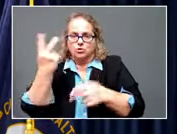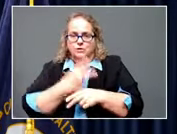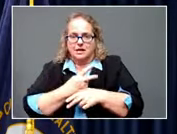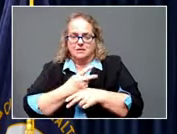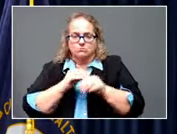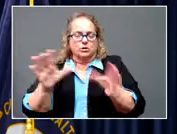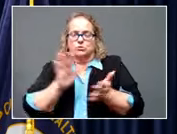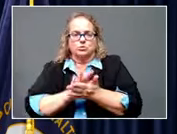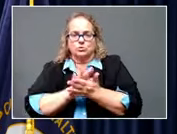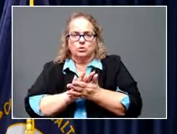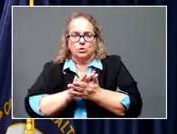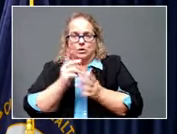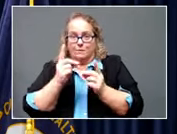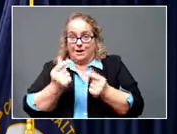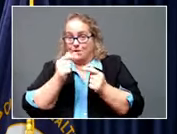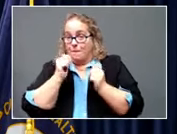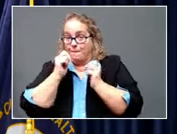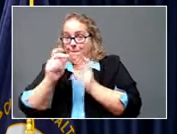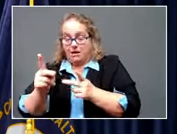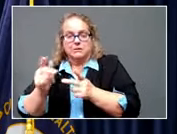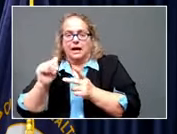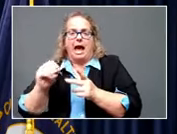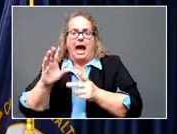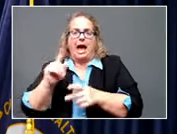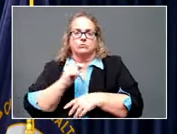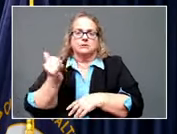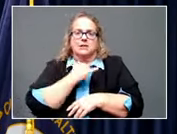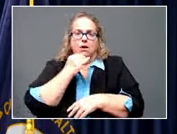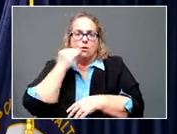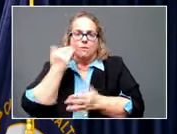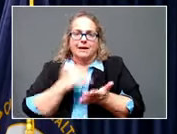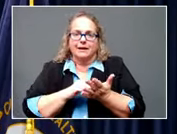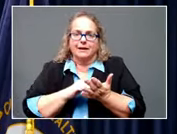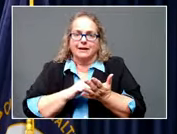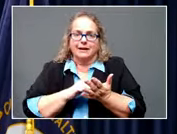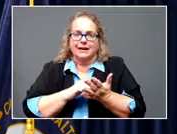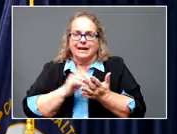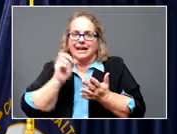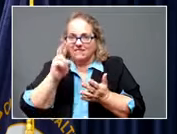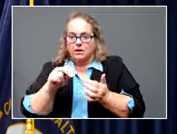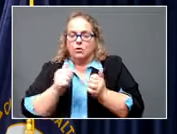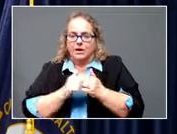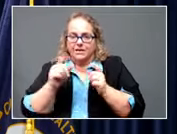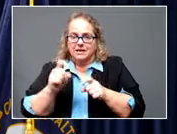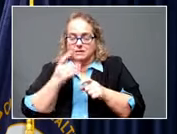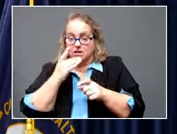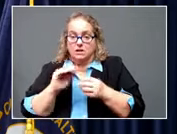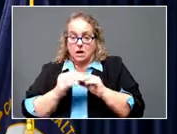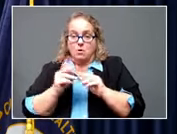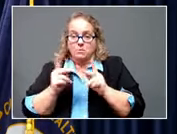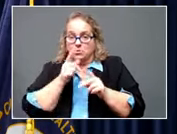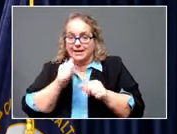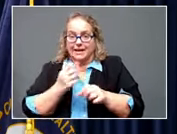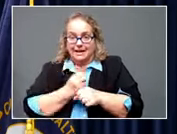be out again. And that's even with tests to stay. It's just the number of people who could get this variant. Then that